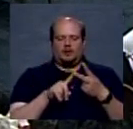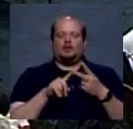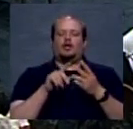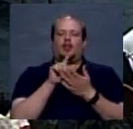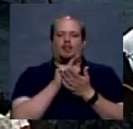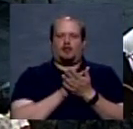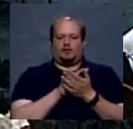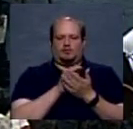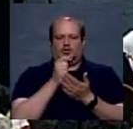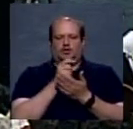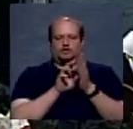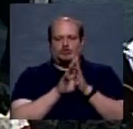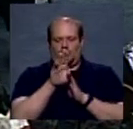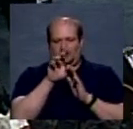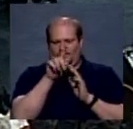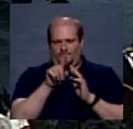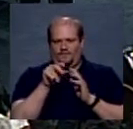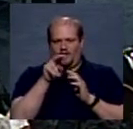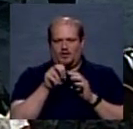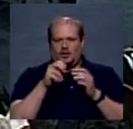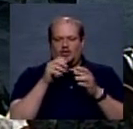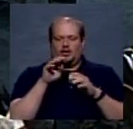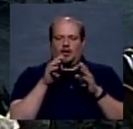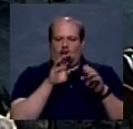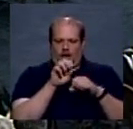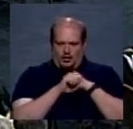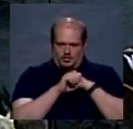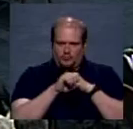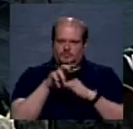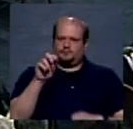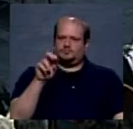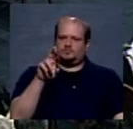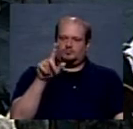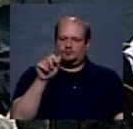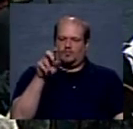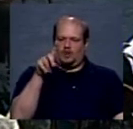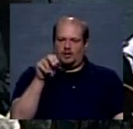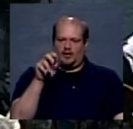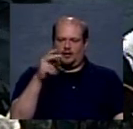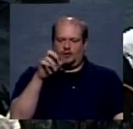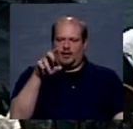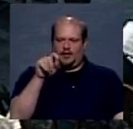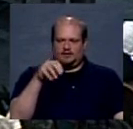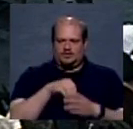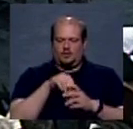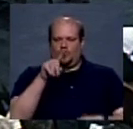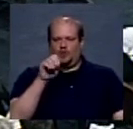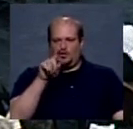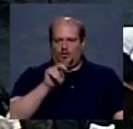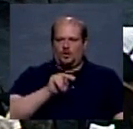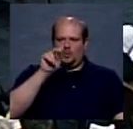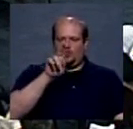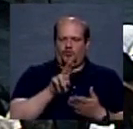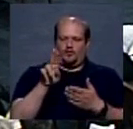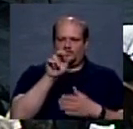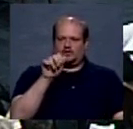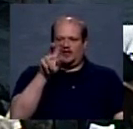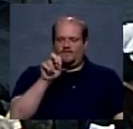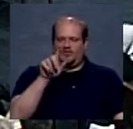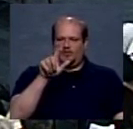plan zoning development, establish a plan commercial district titled Orlando Heights, short form PCD, located at 101 North University Avenue, Little